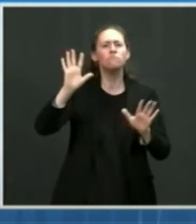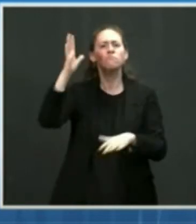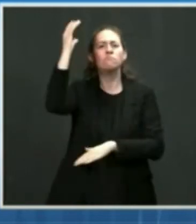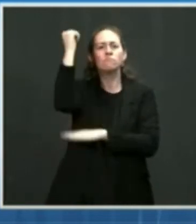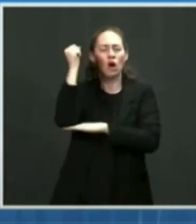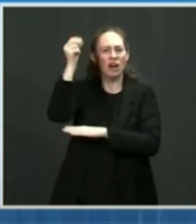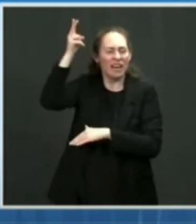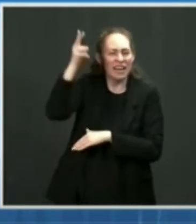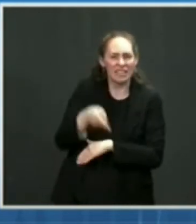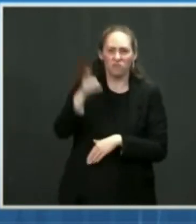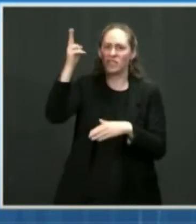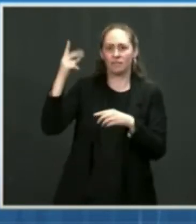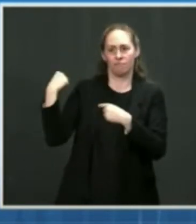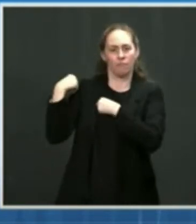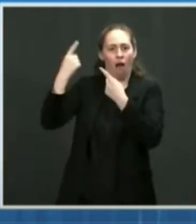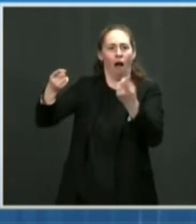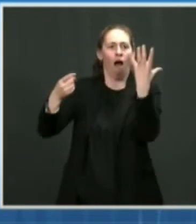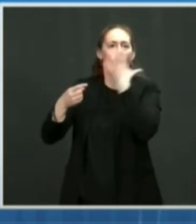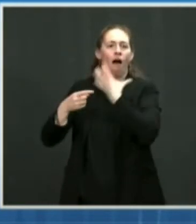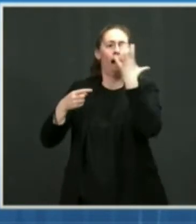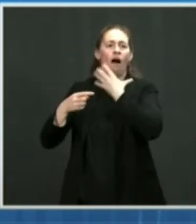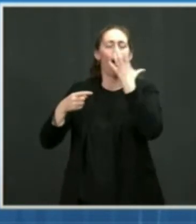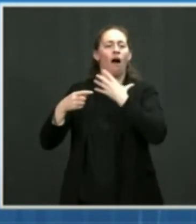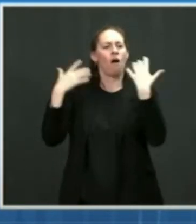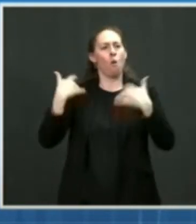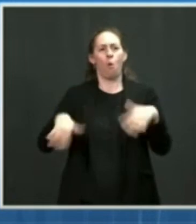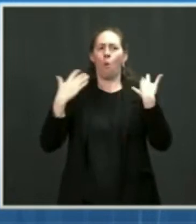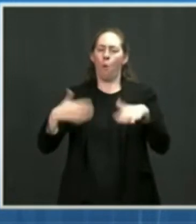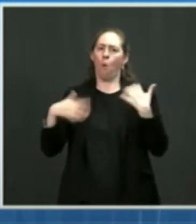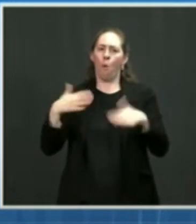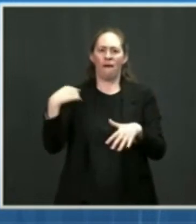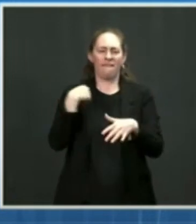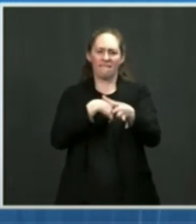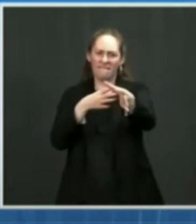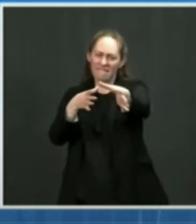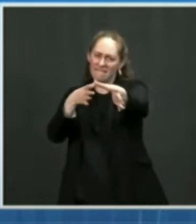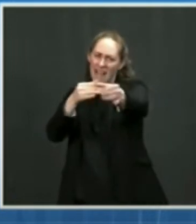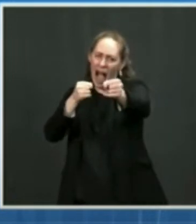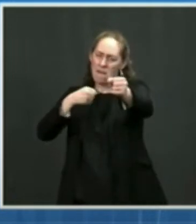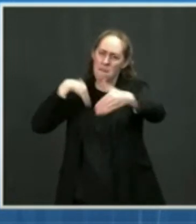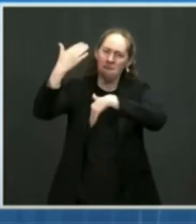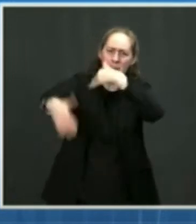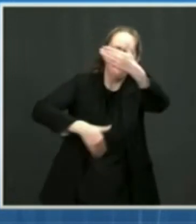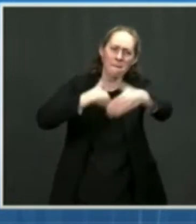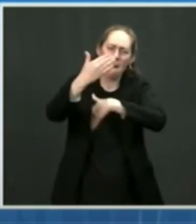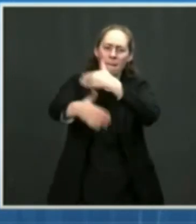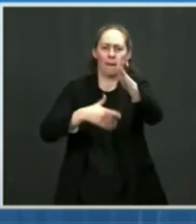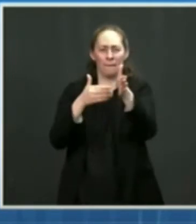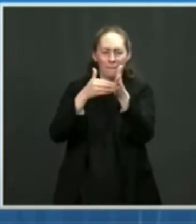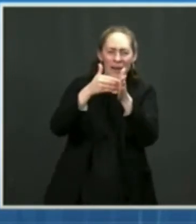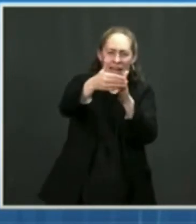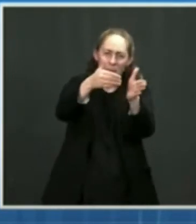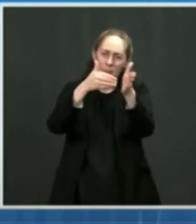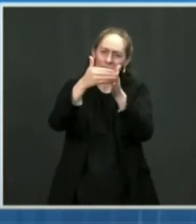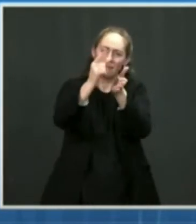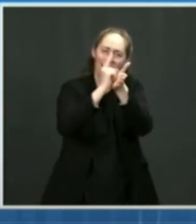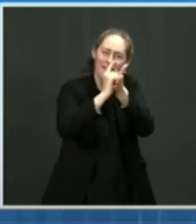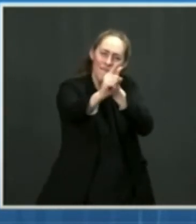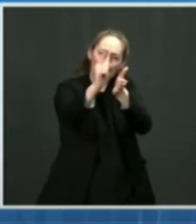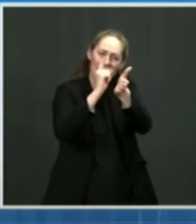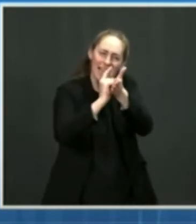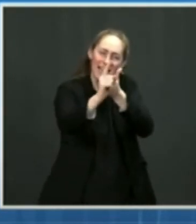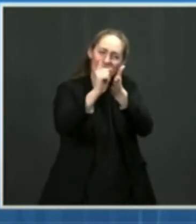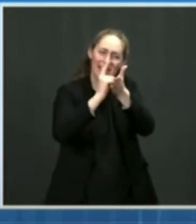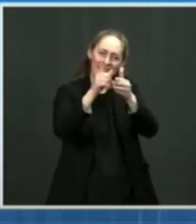We're administering shots at a record pace, and we're adding millions more each week, and we're continuing to work